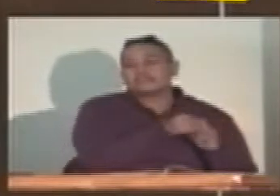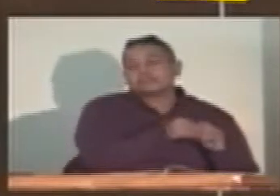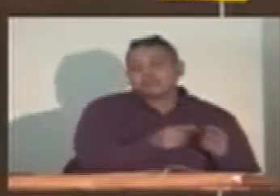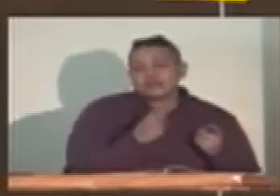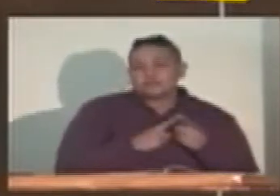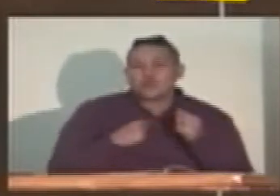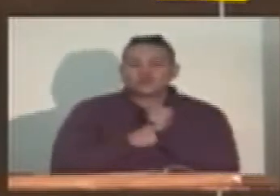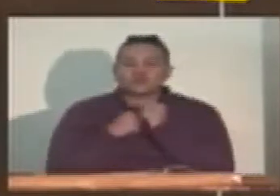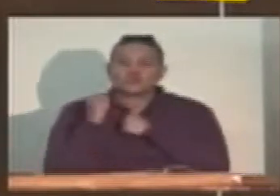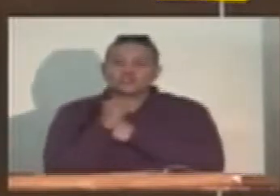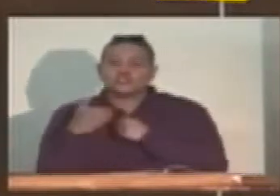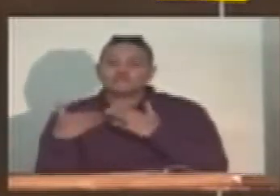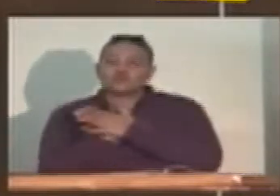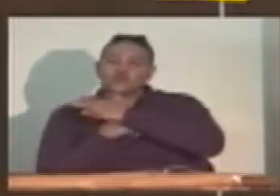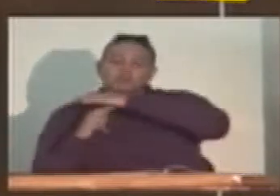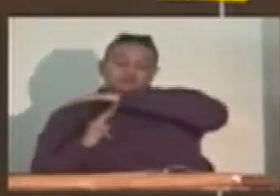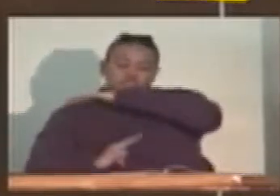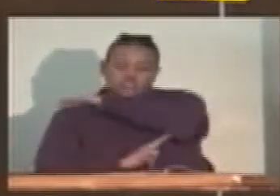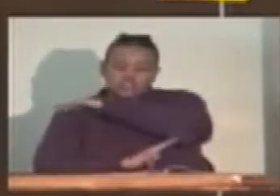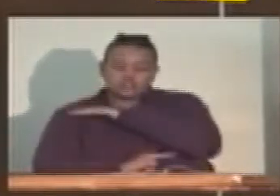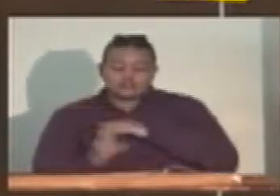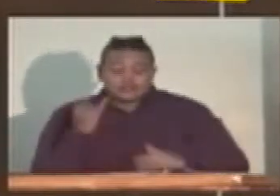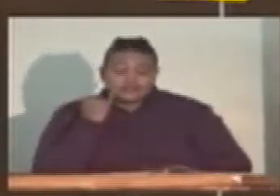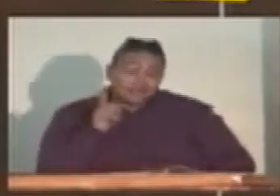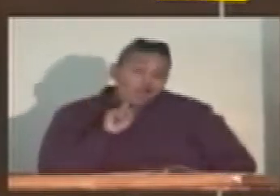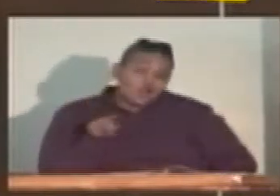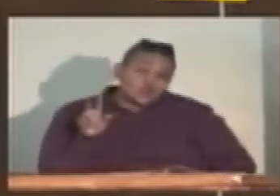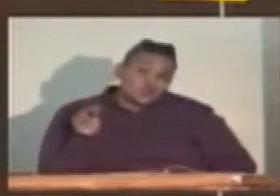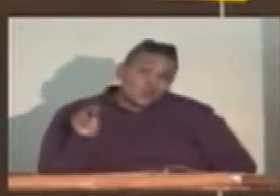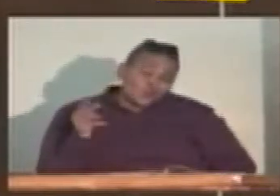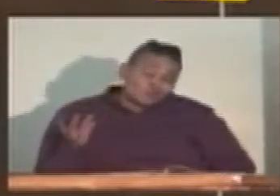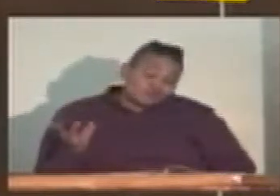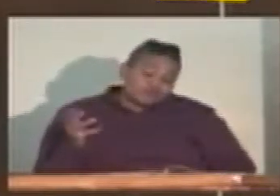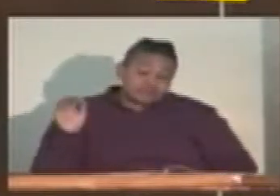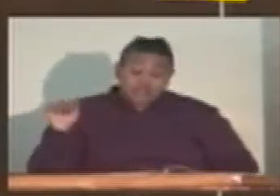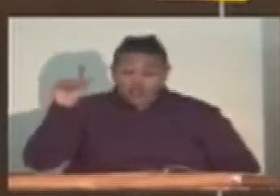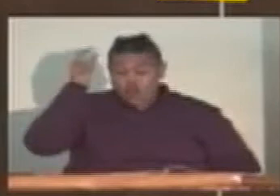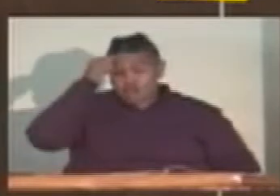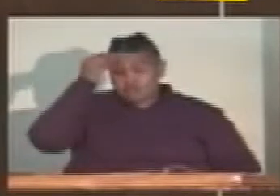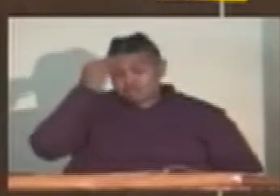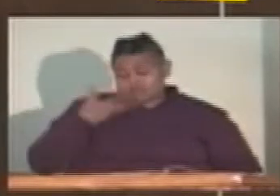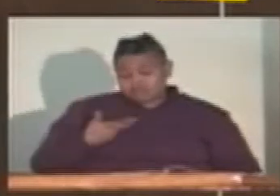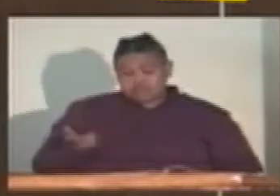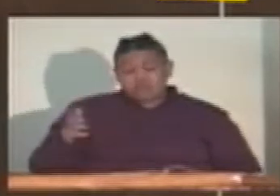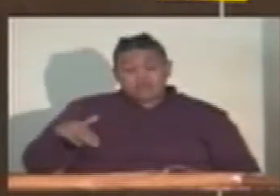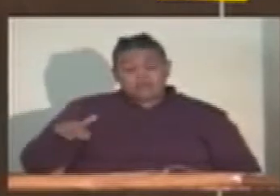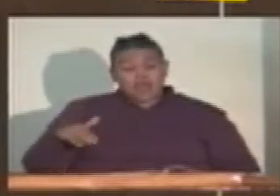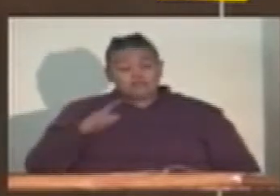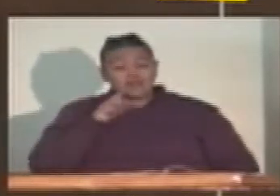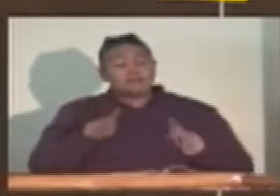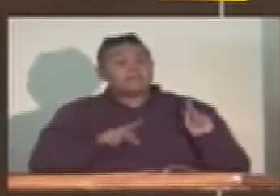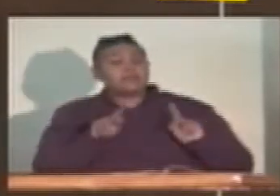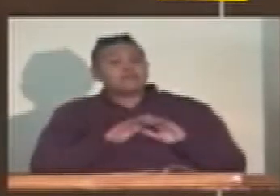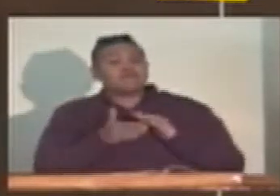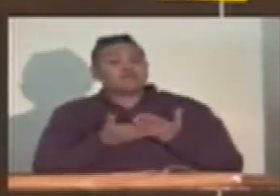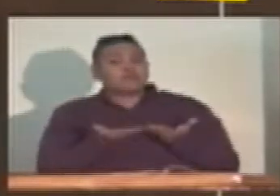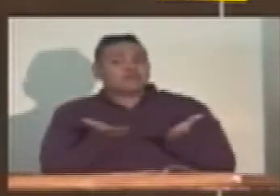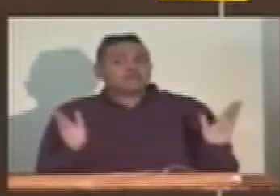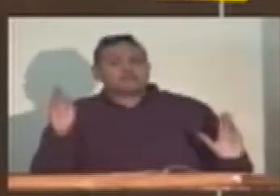and construction of new bridges? If the answer is no, well, can the government tell the House and the people of